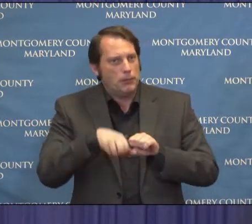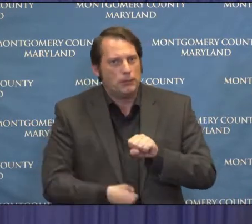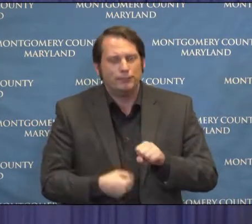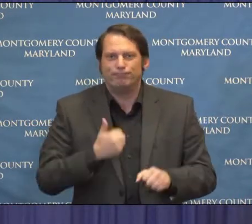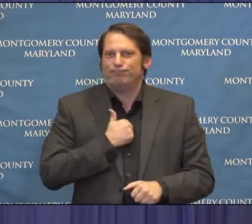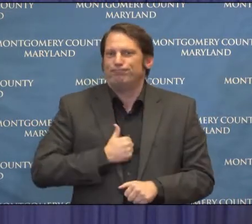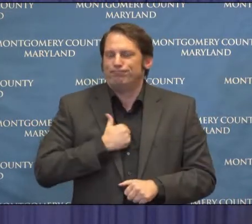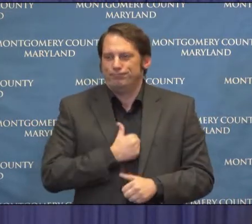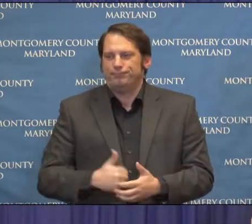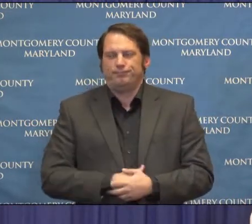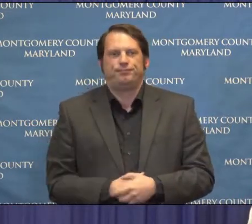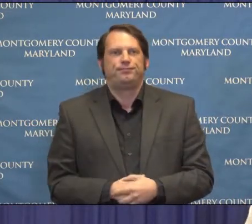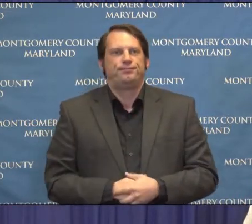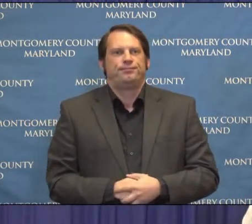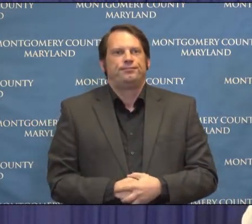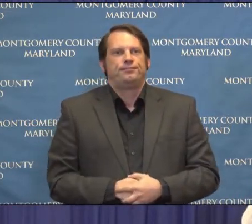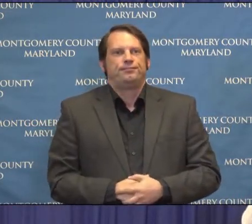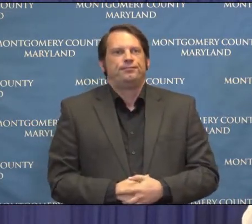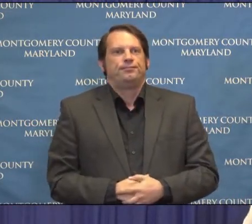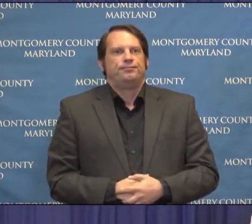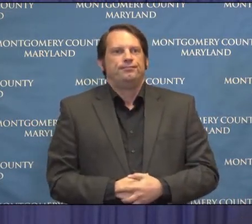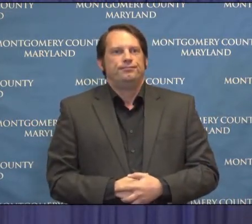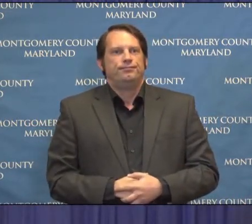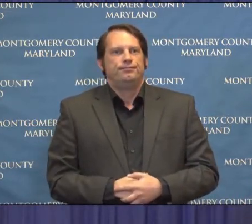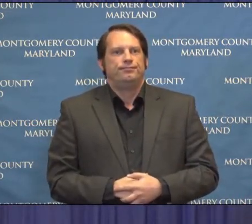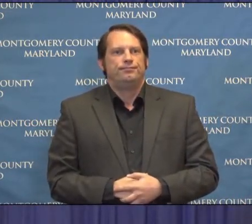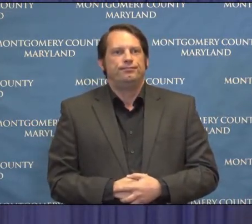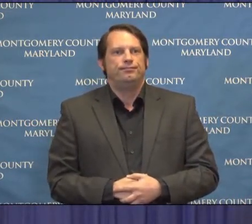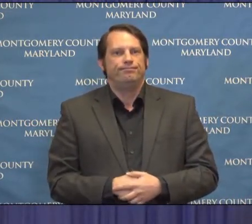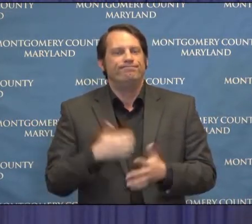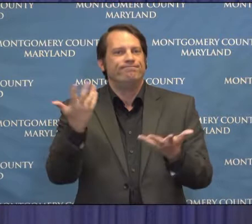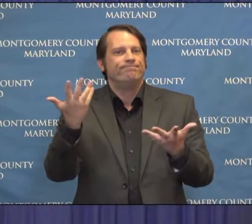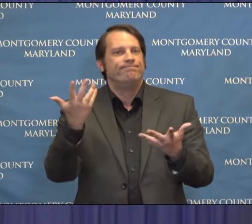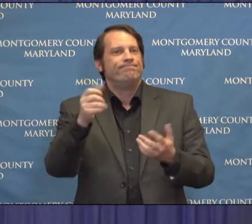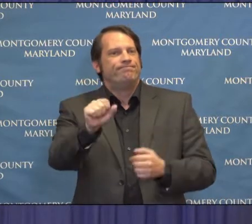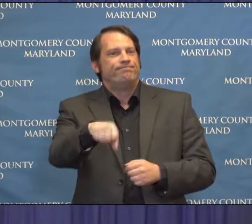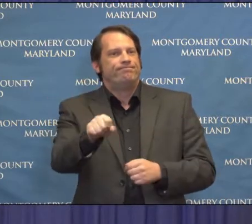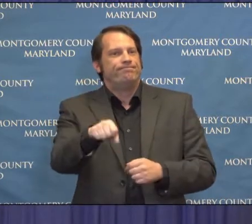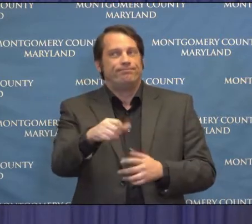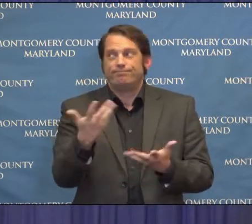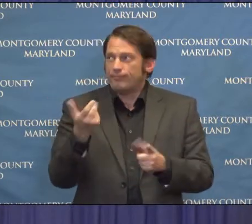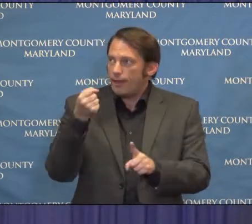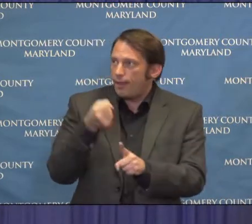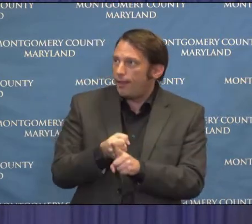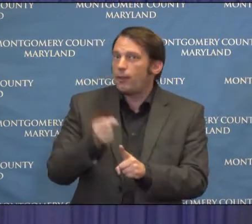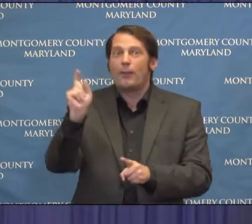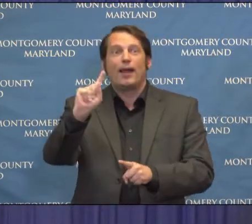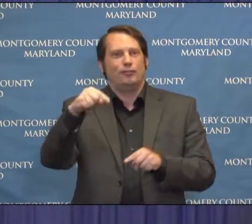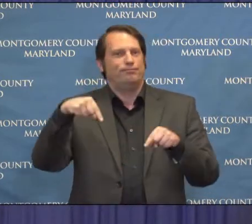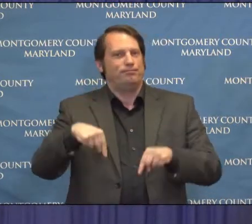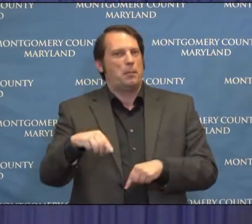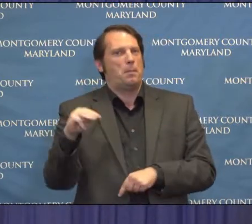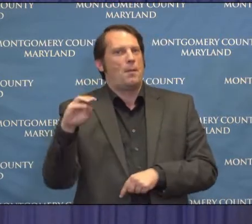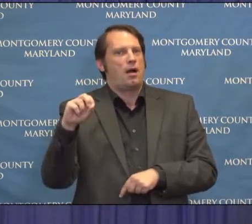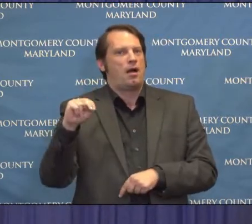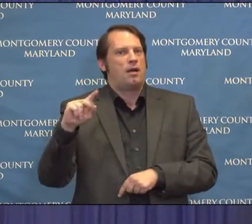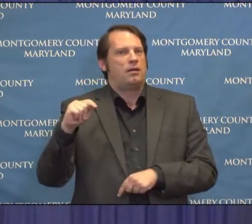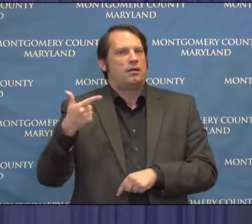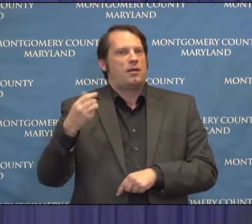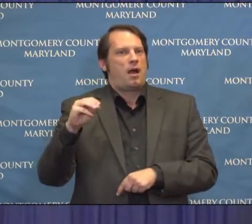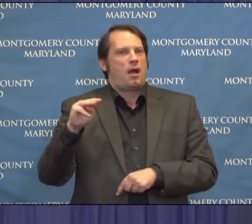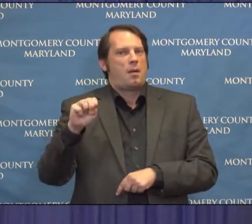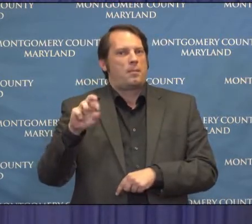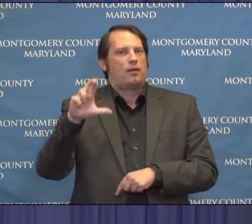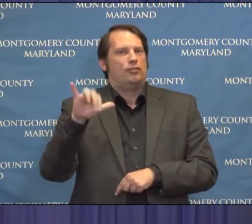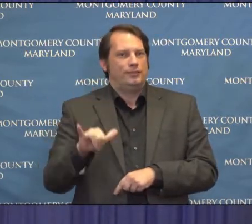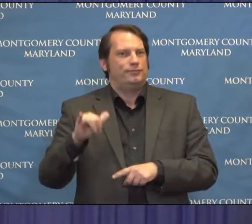it's not unexpected that this happens in Montgomery County. It's happening everywhere, but it's tragic every time it happens. And I